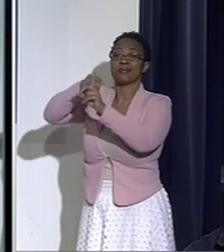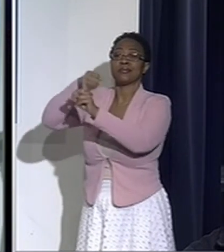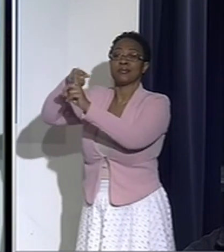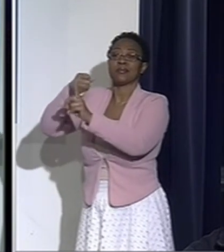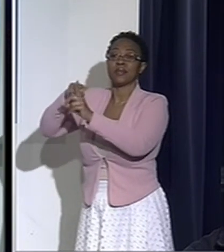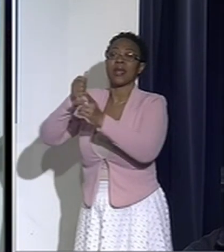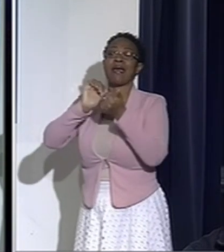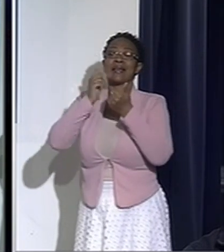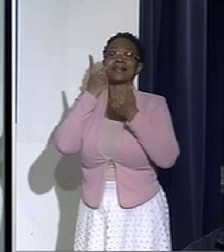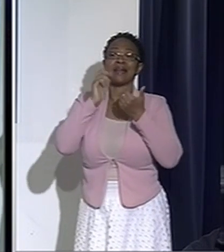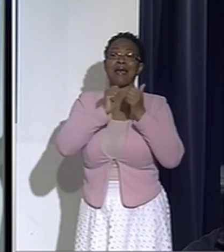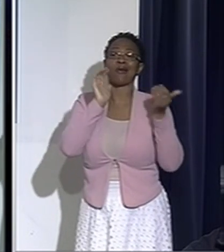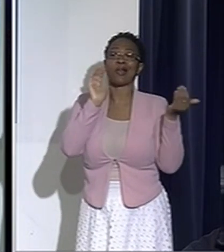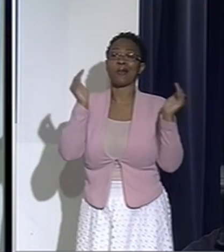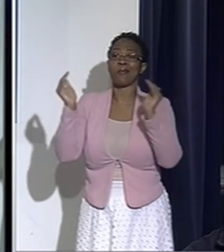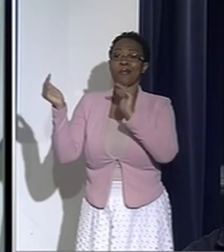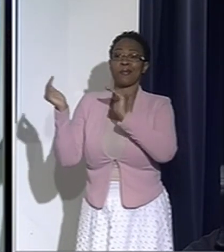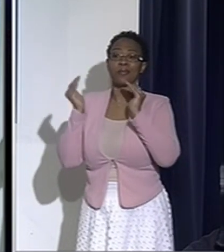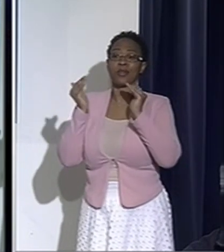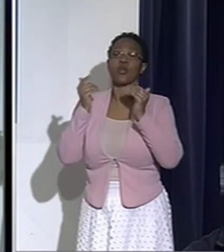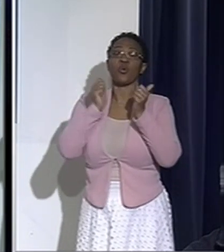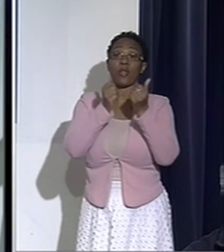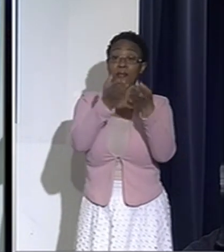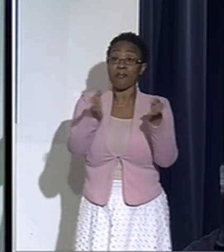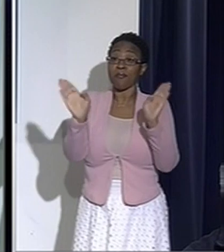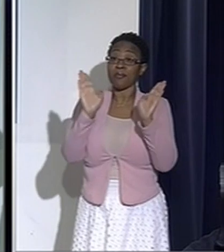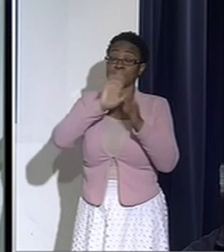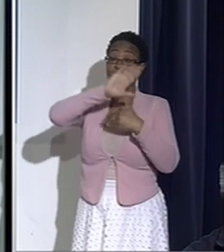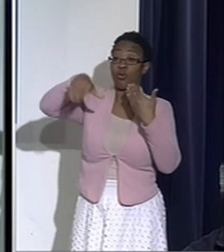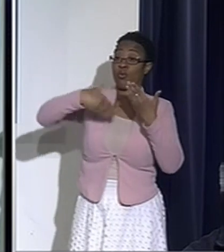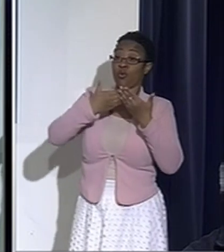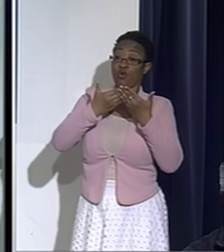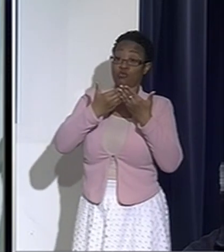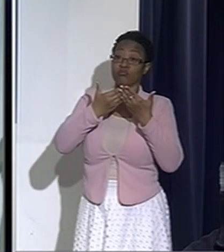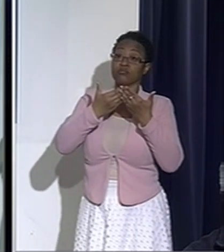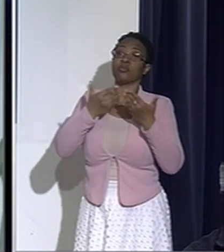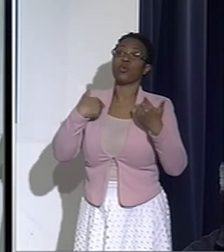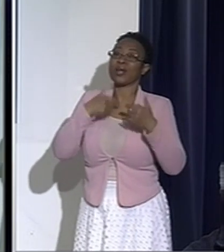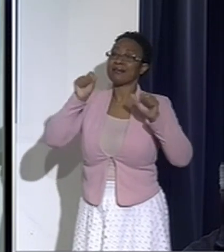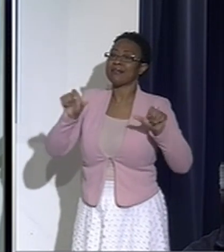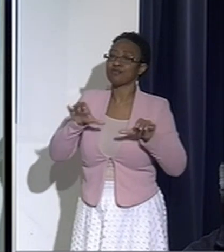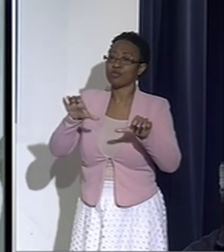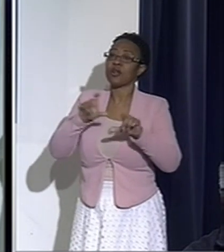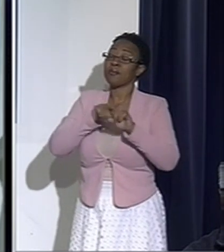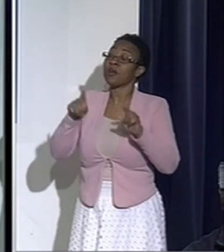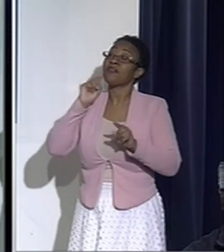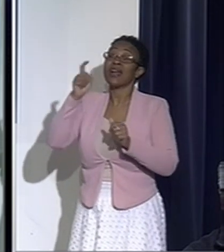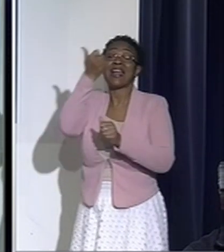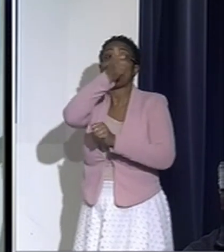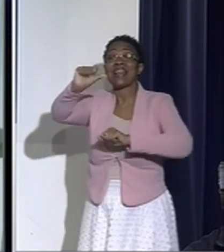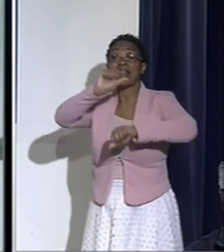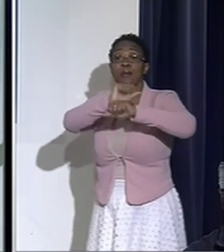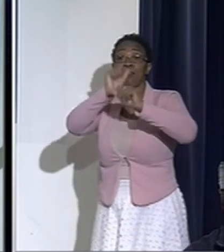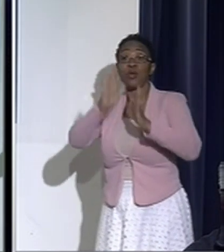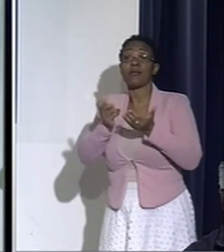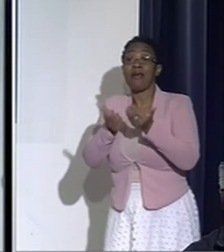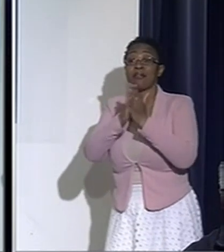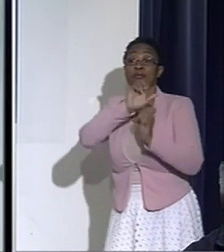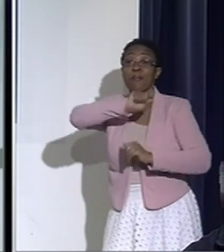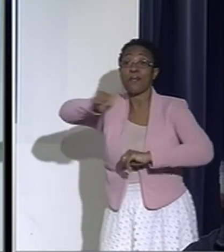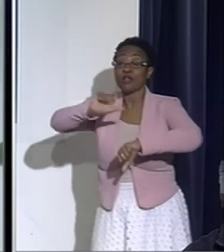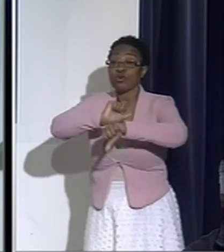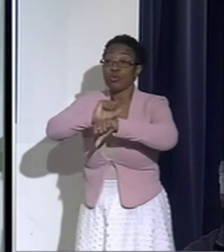compares to the public as a whole, because I think we can do this. But here's for any employee that's going to be asked to come